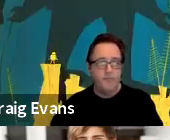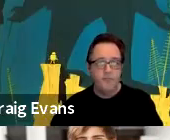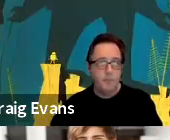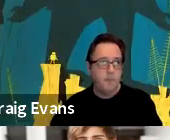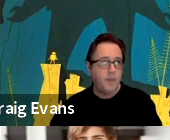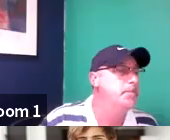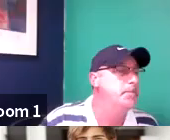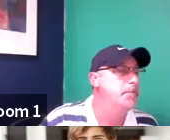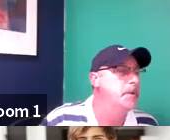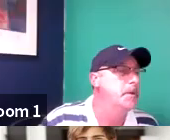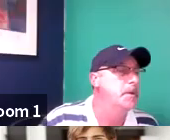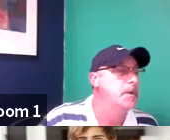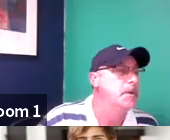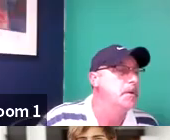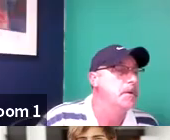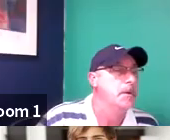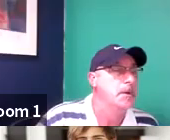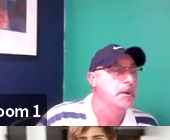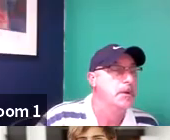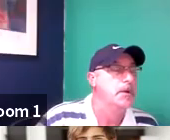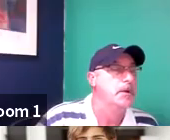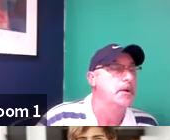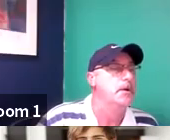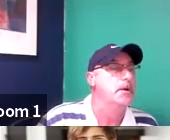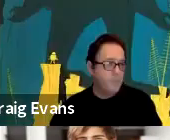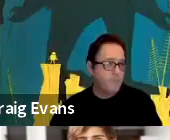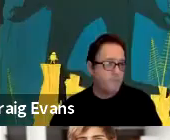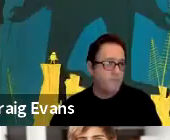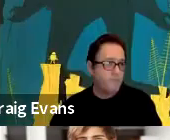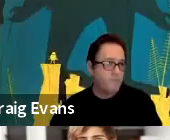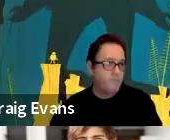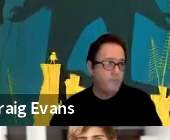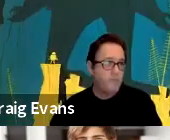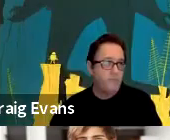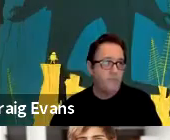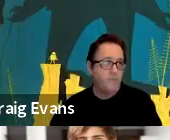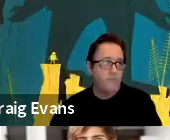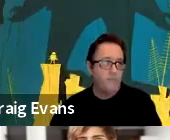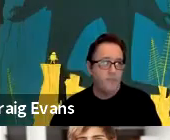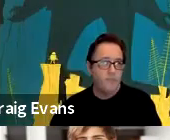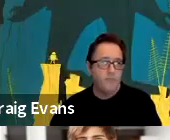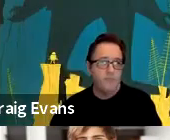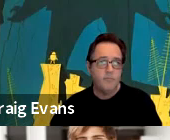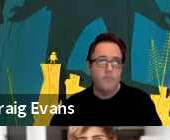can. Yep. As of right now, Monday looks good. Okay, good.